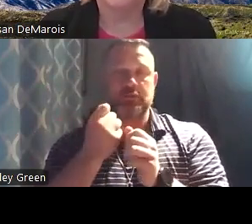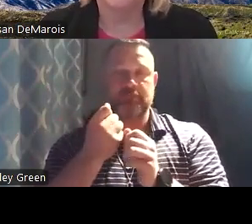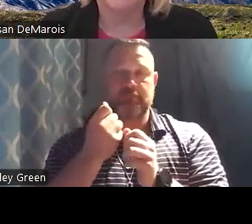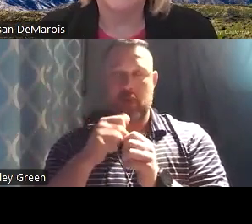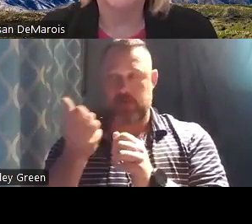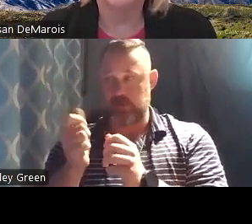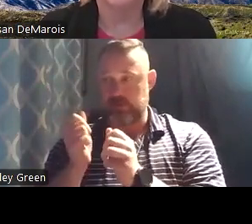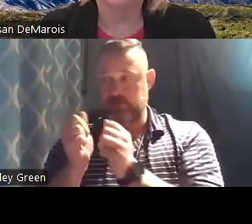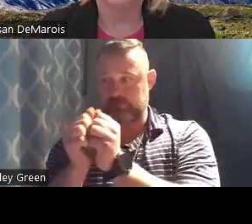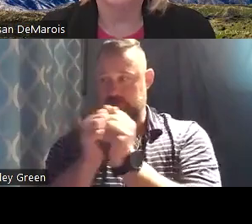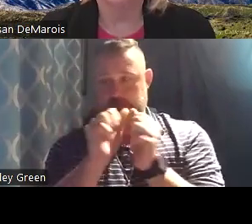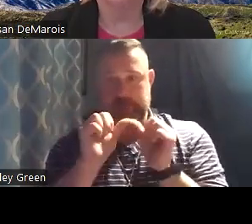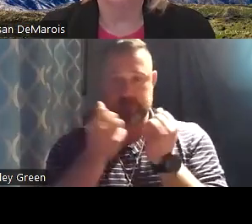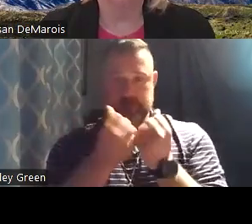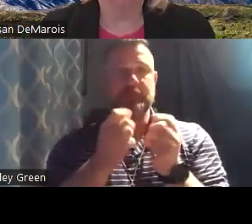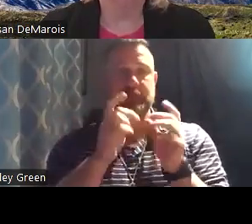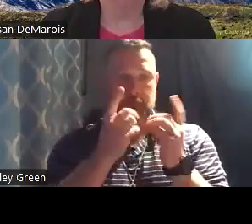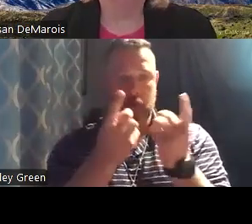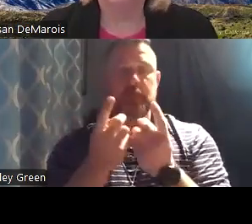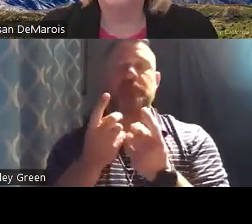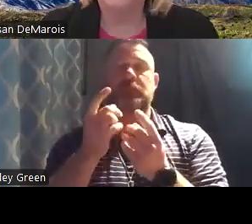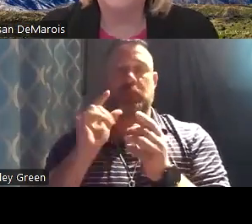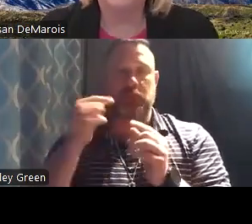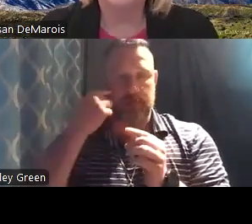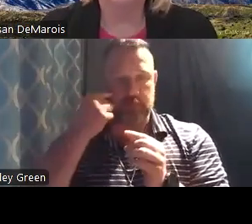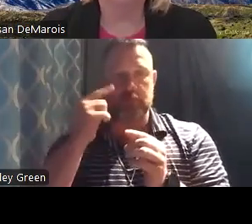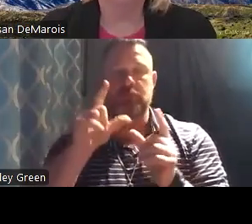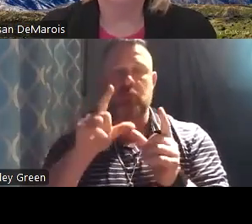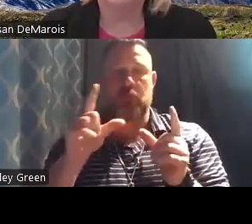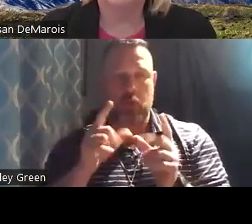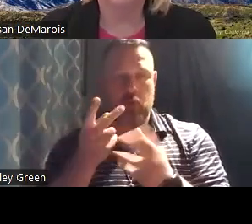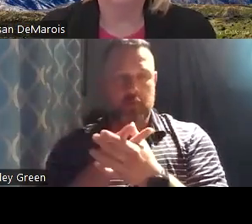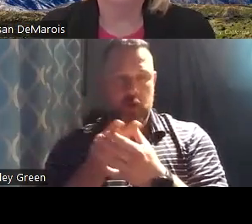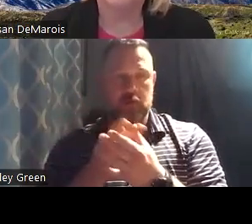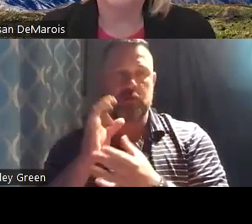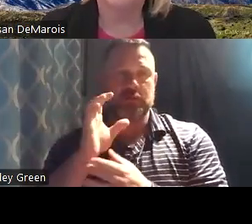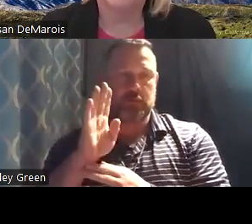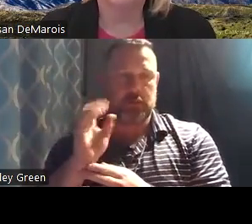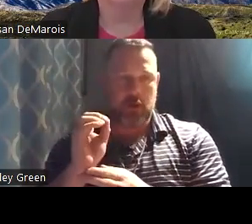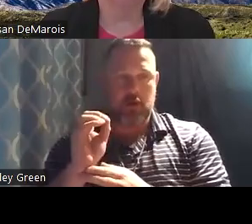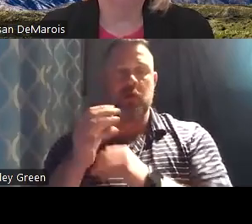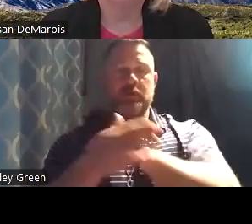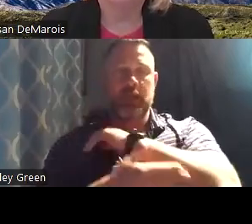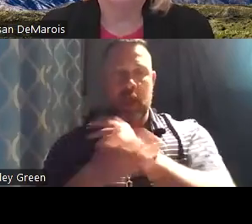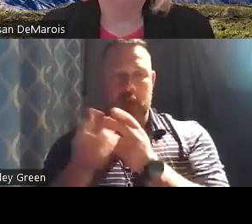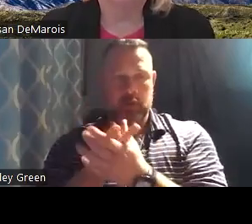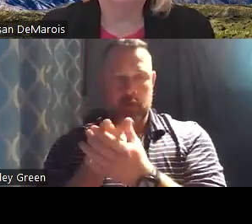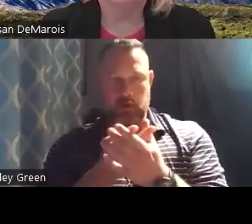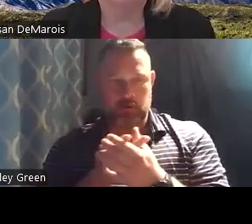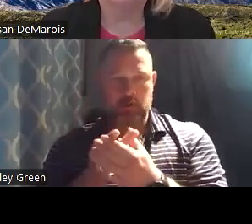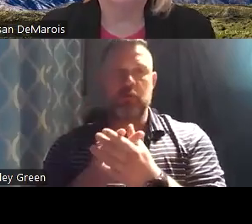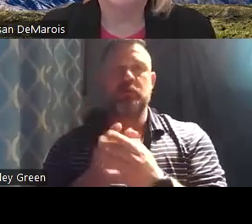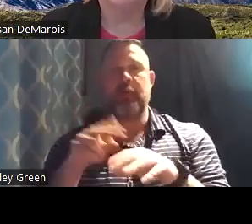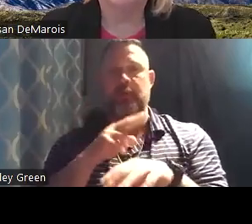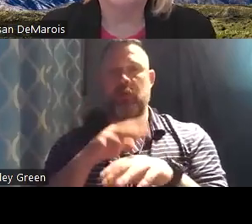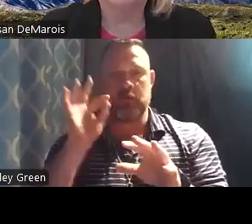departments, other agencies in state government, local partners, CBOs, county partners, and of course,